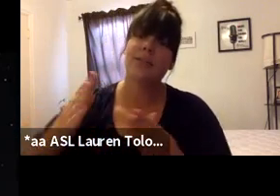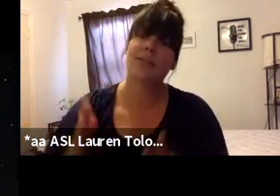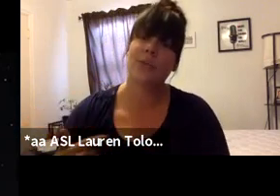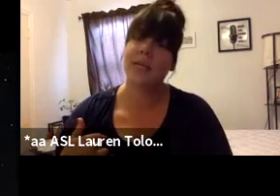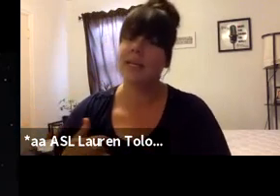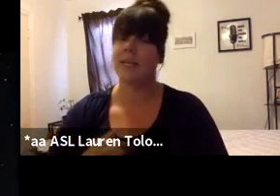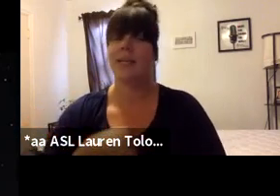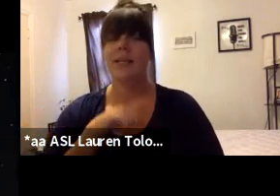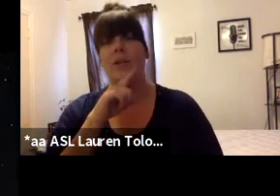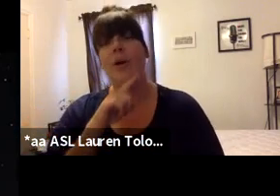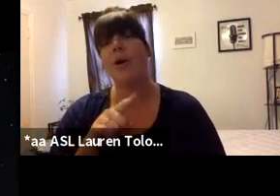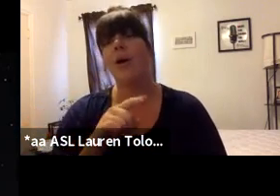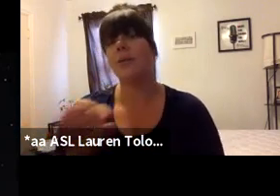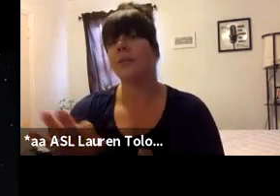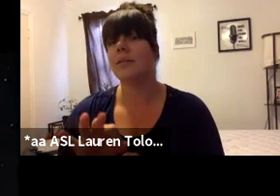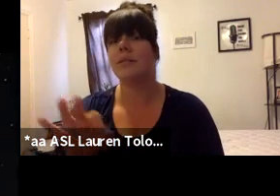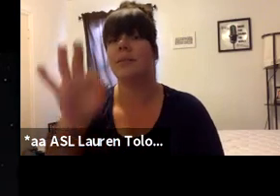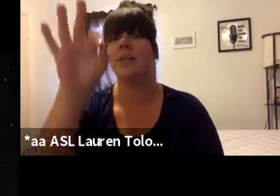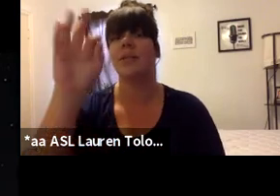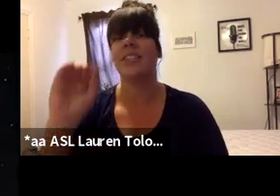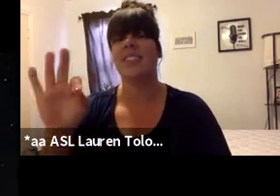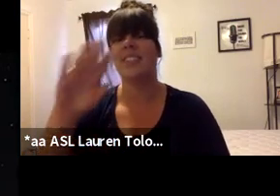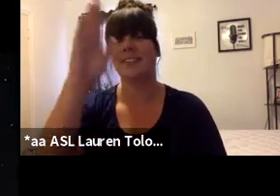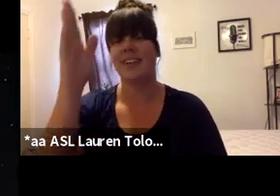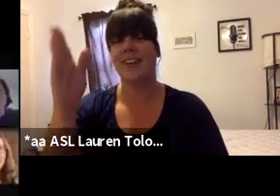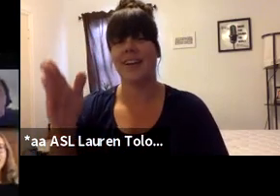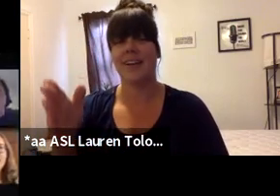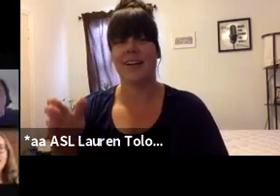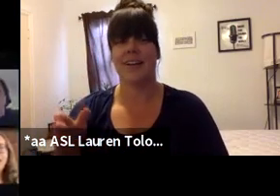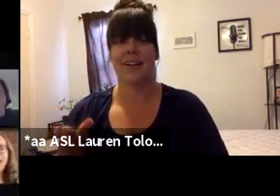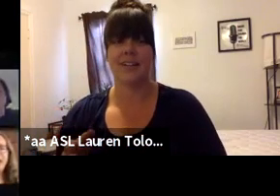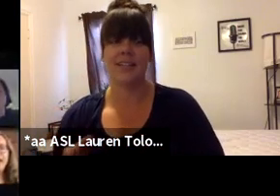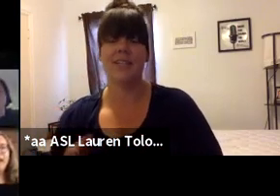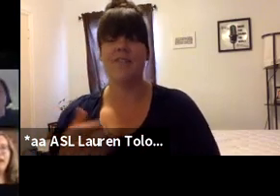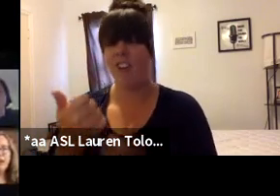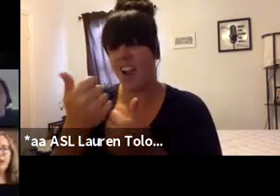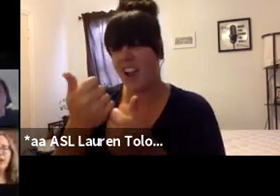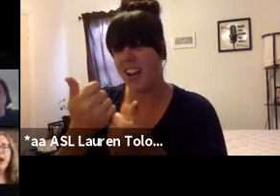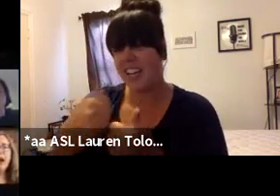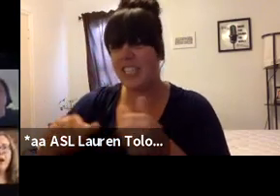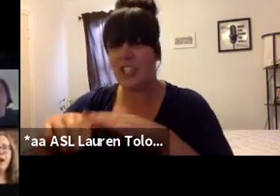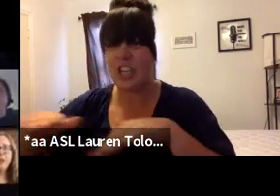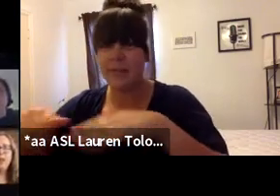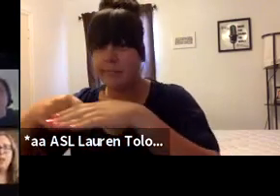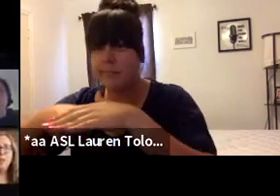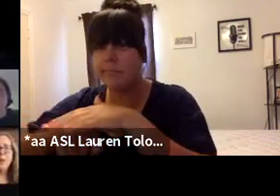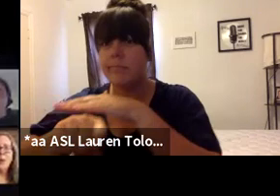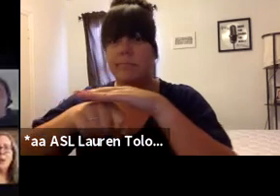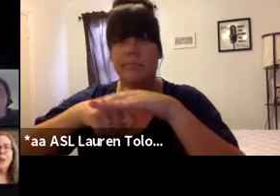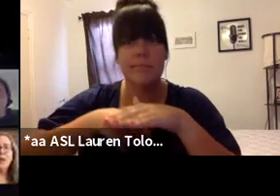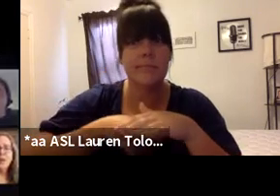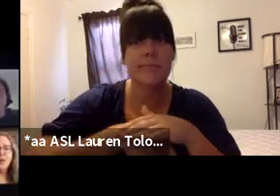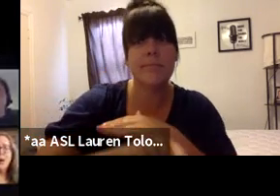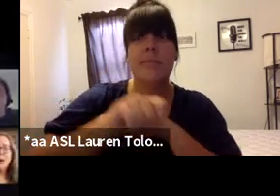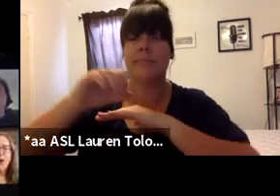we are the spirit of God. For each child that's born, a morning